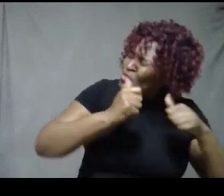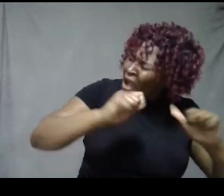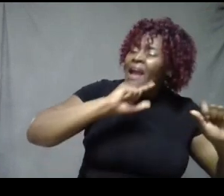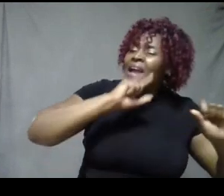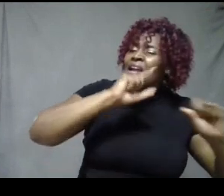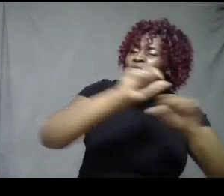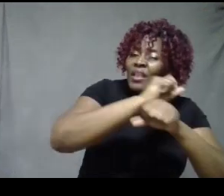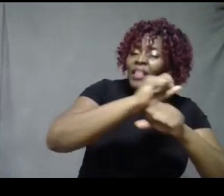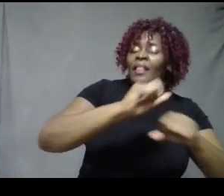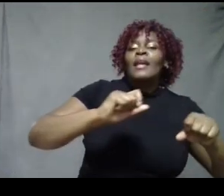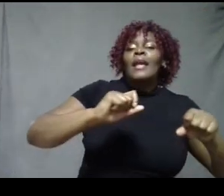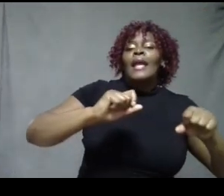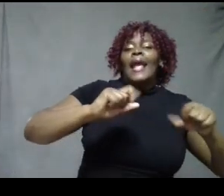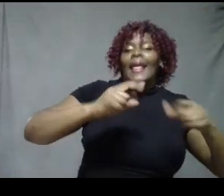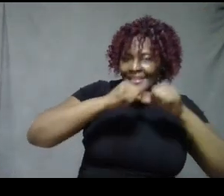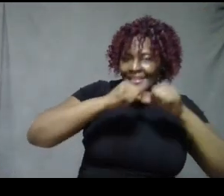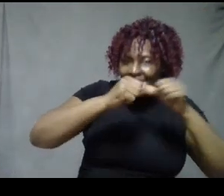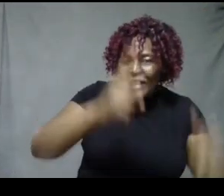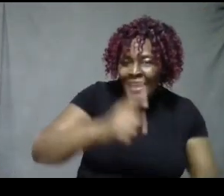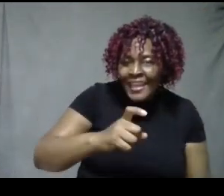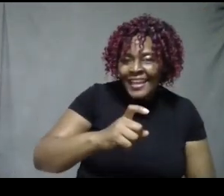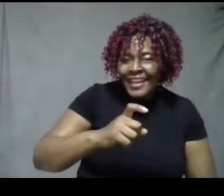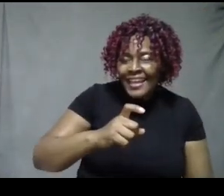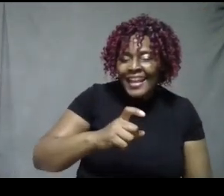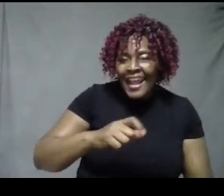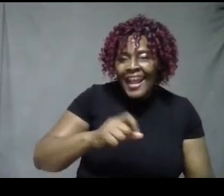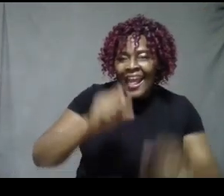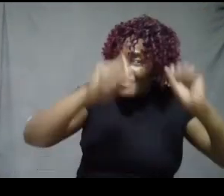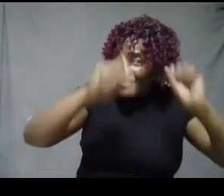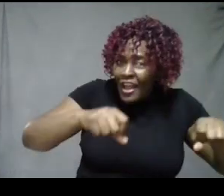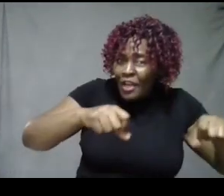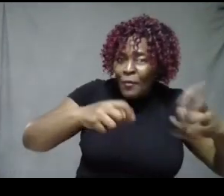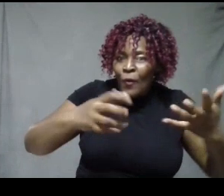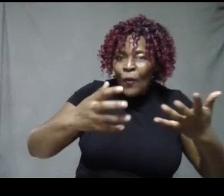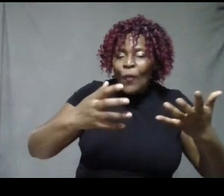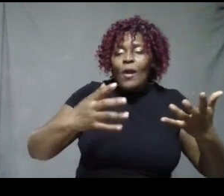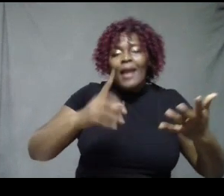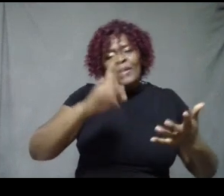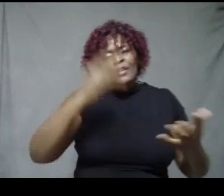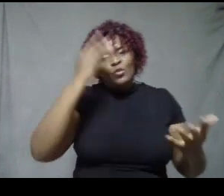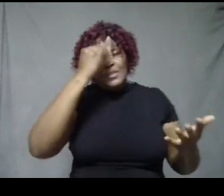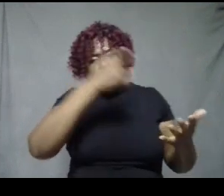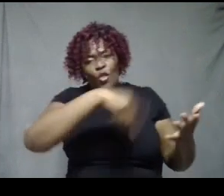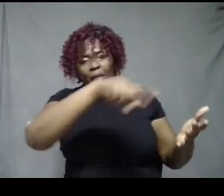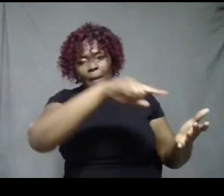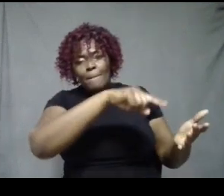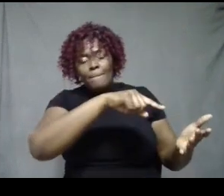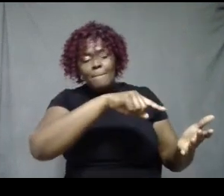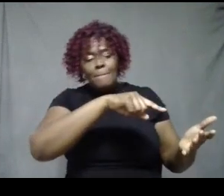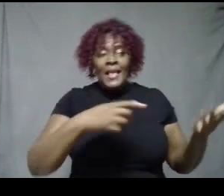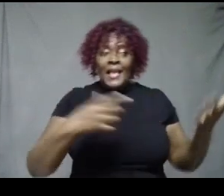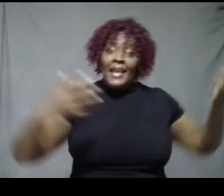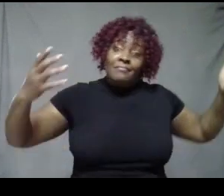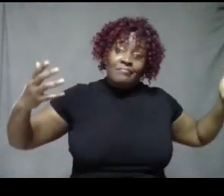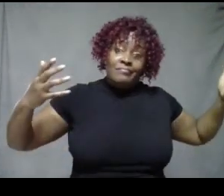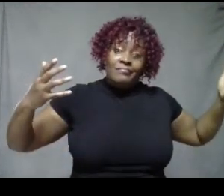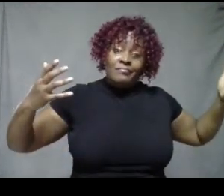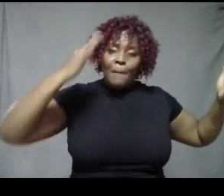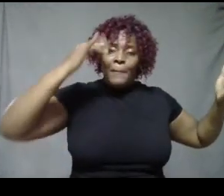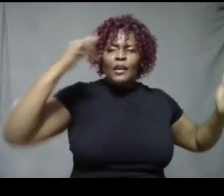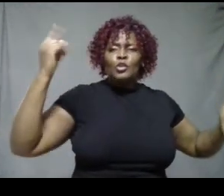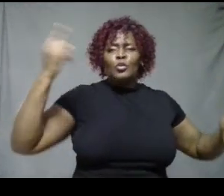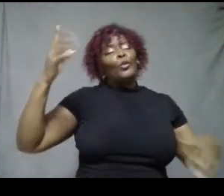process, still need it, and are viable in our community and need to be considered. And again, because an arbitrary